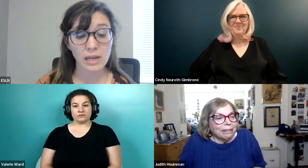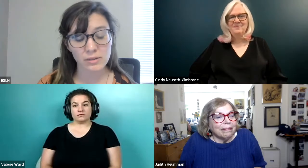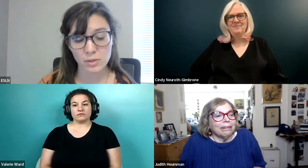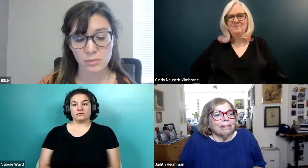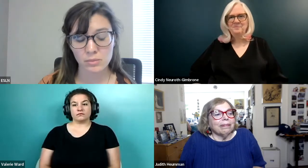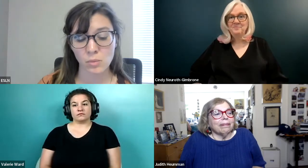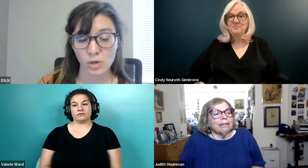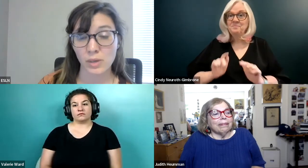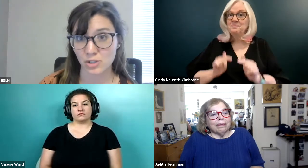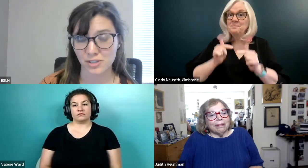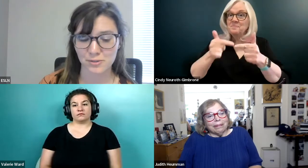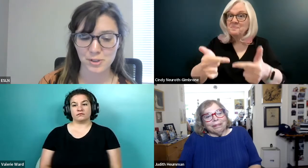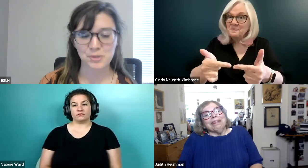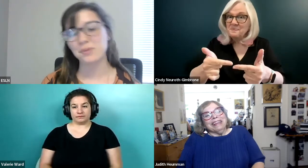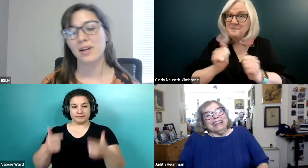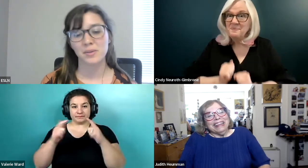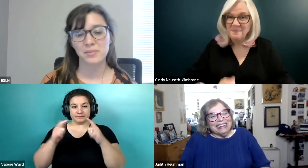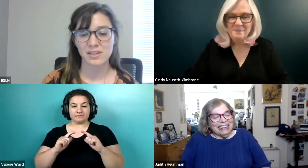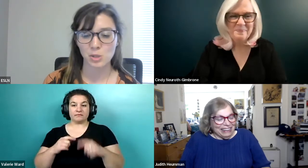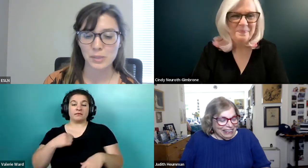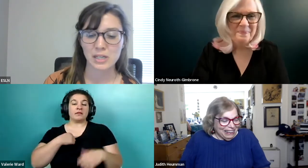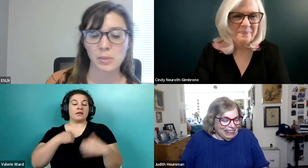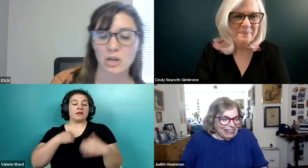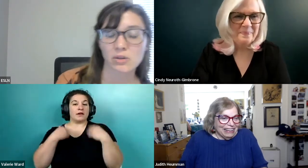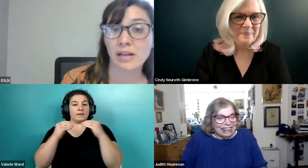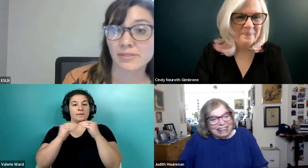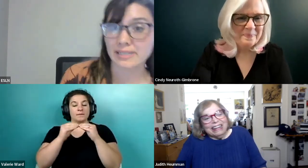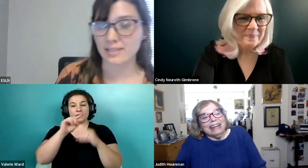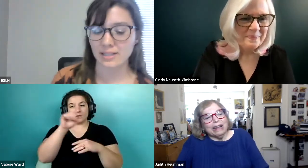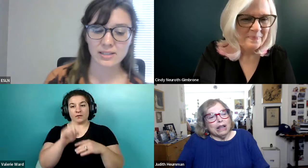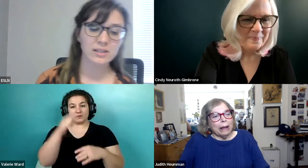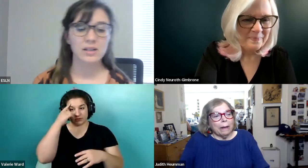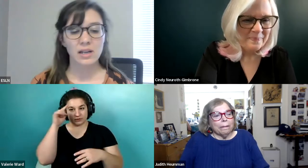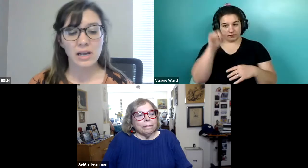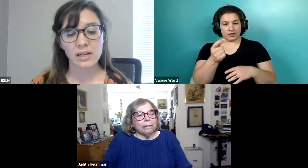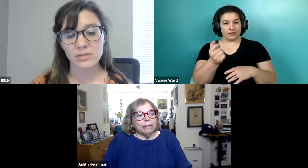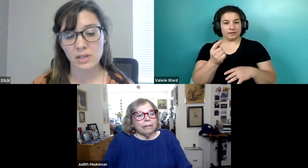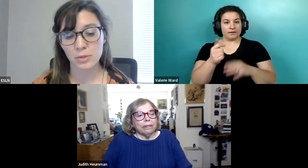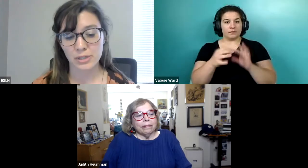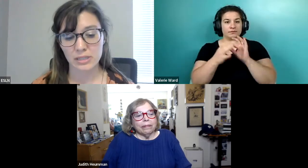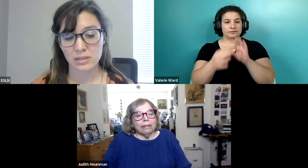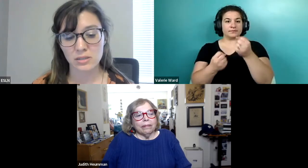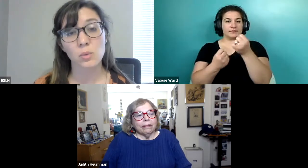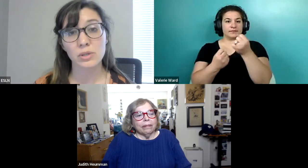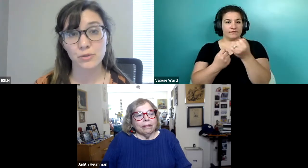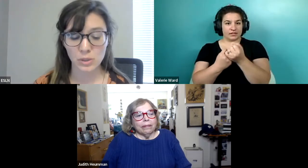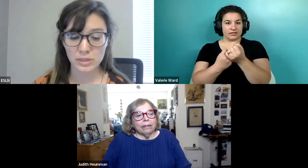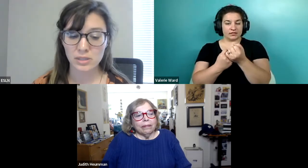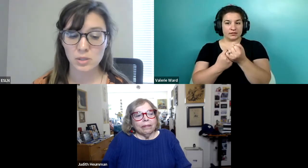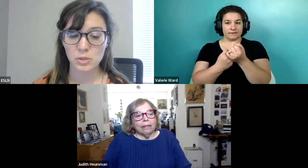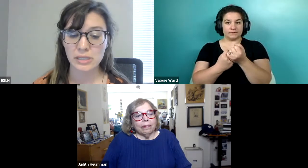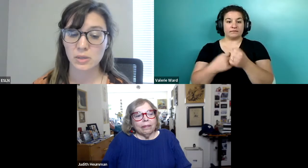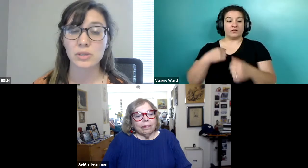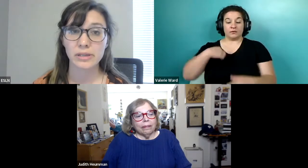As I have some more questions for you, a little bit about advocacy. As librarians, we